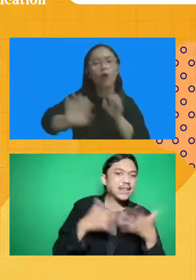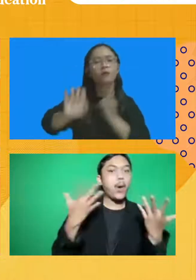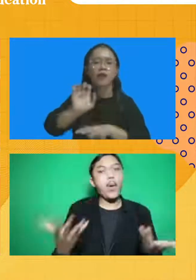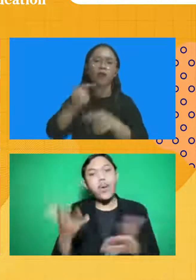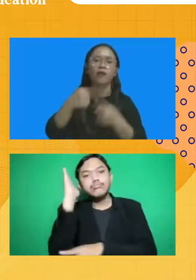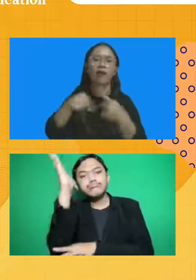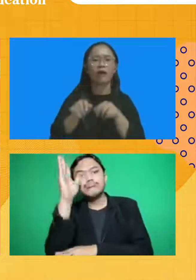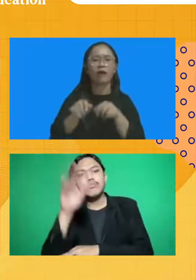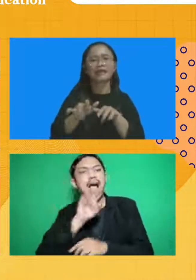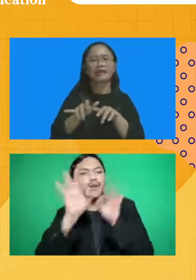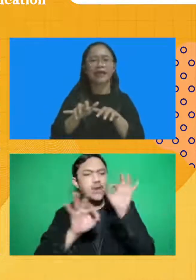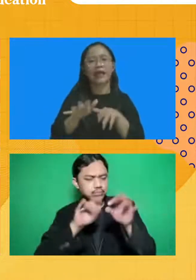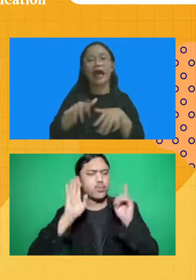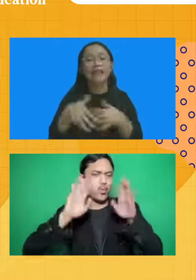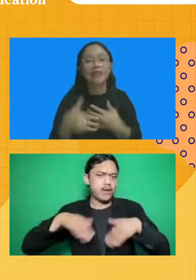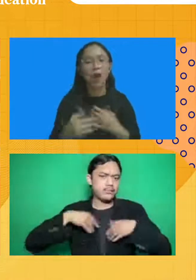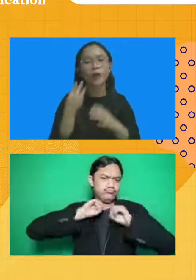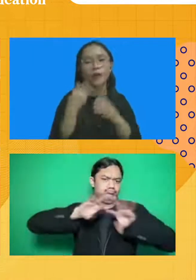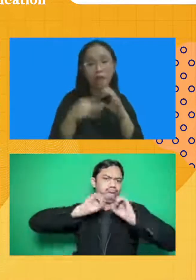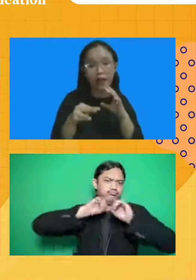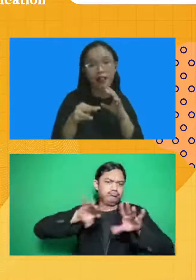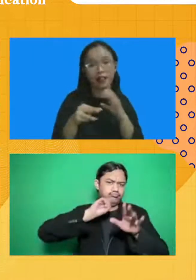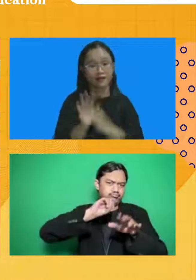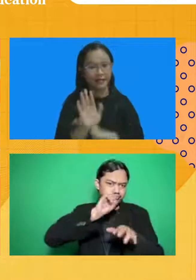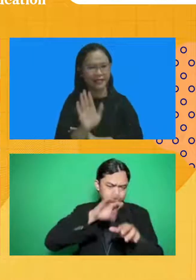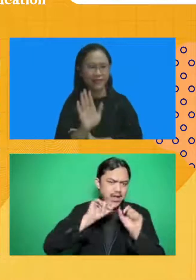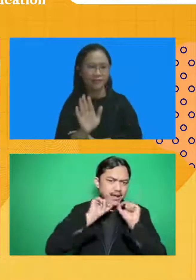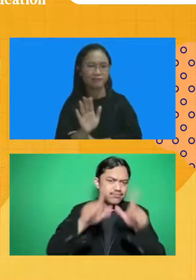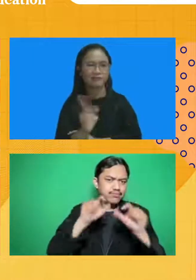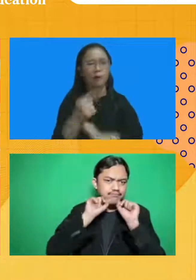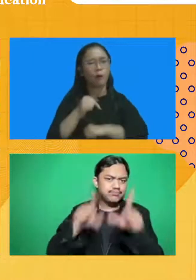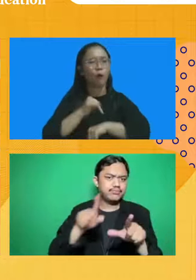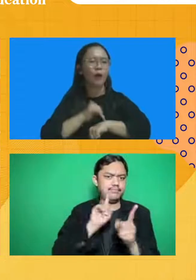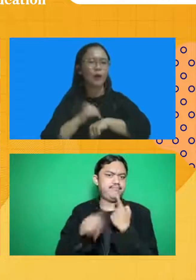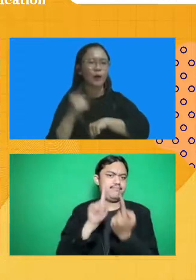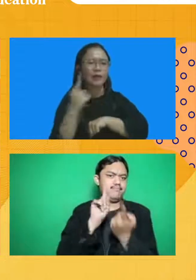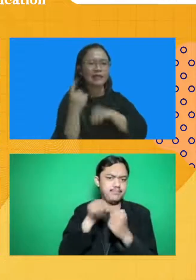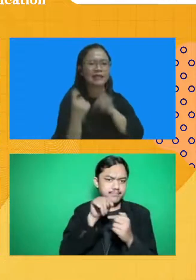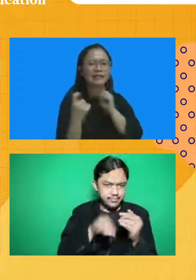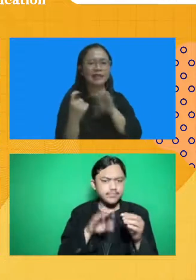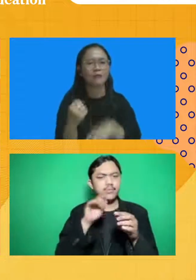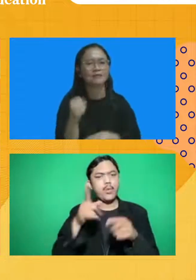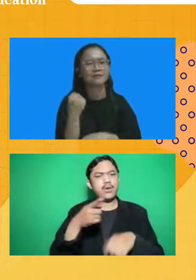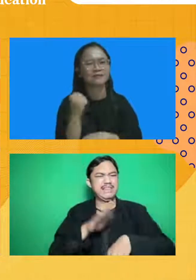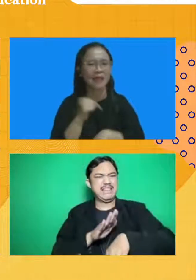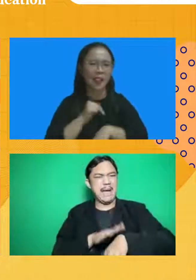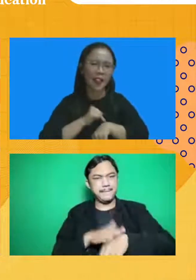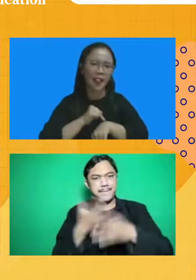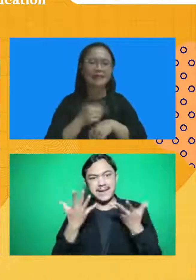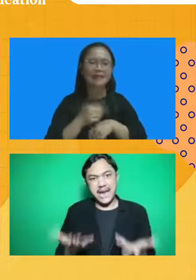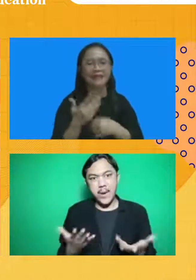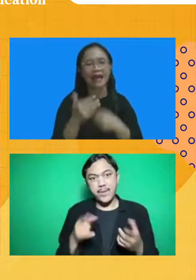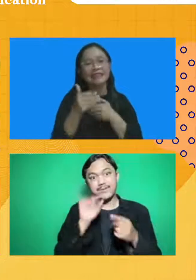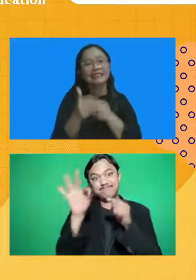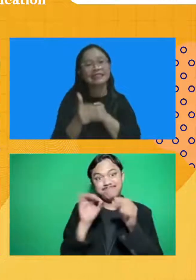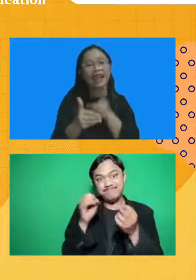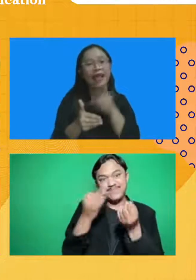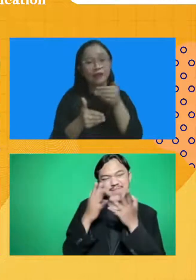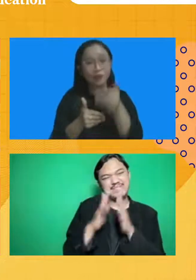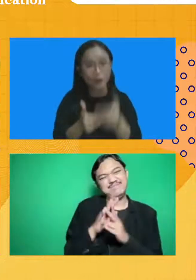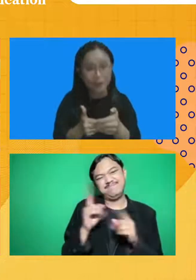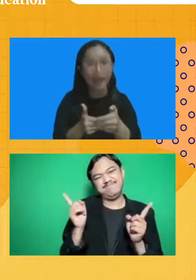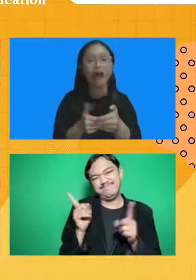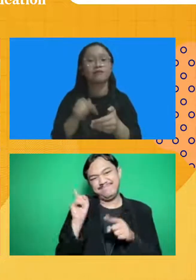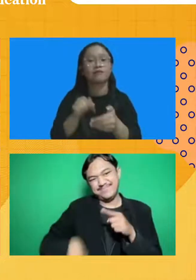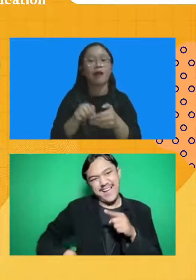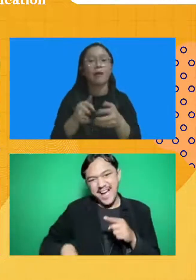email the speakers as well. So now we are going for the second part of our webinar. It's a breakout